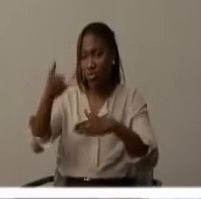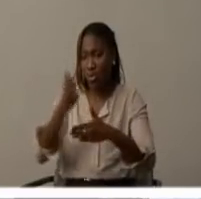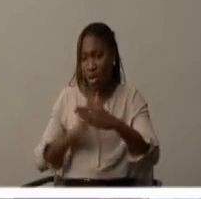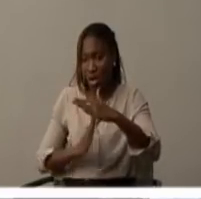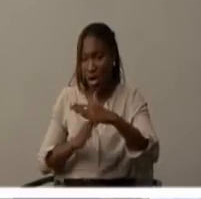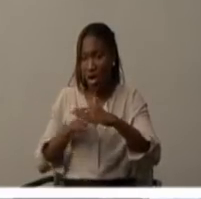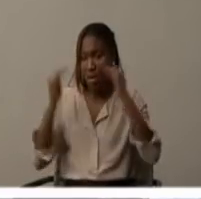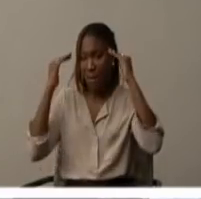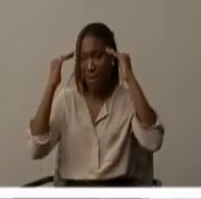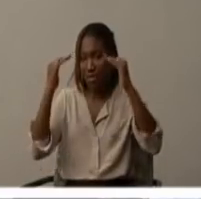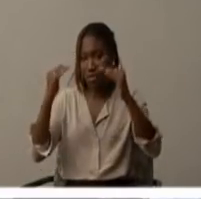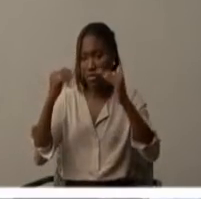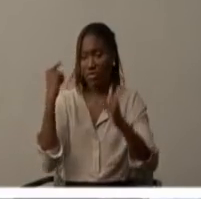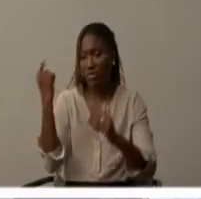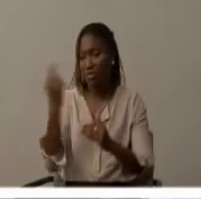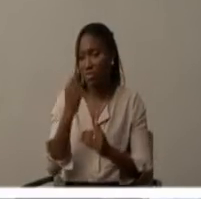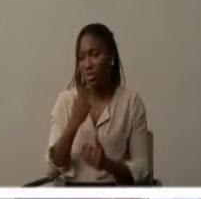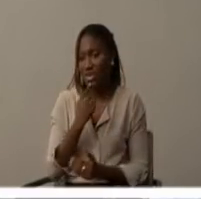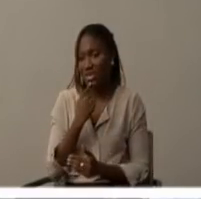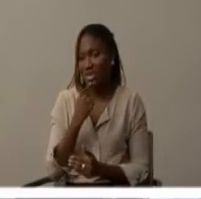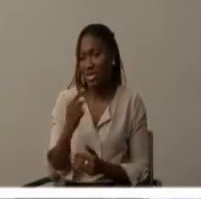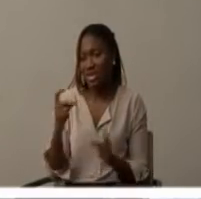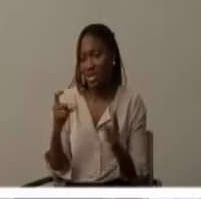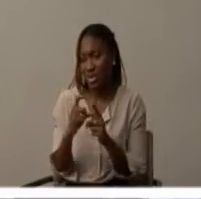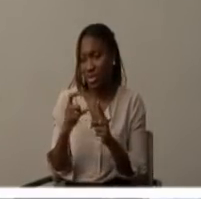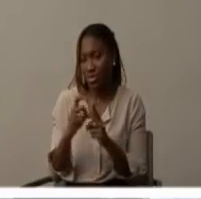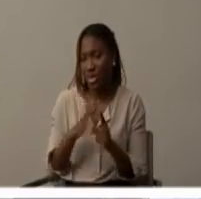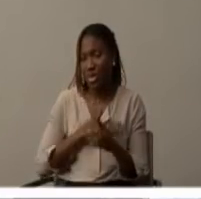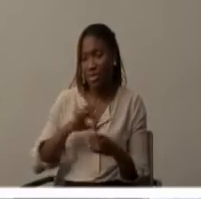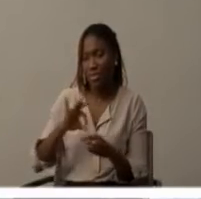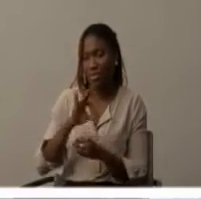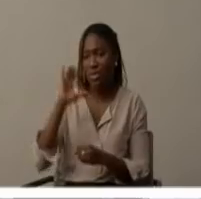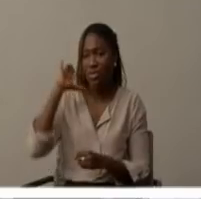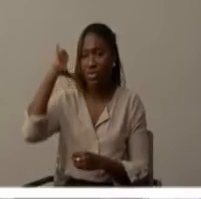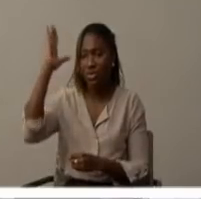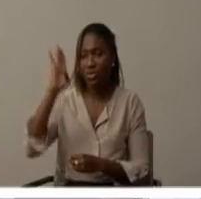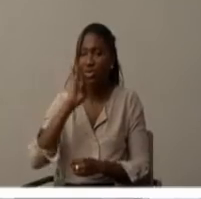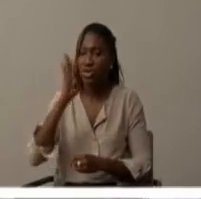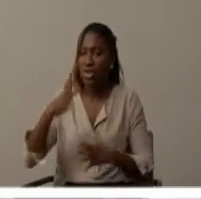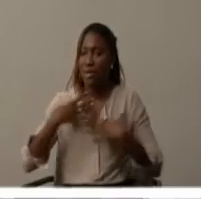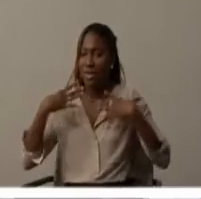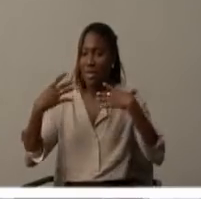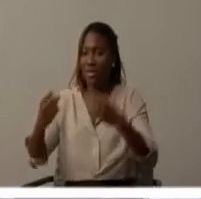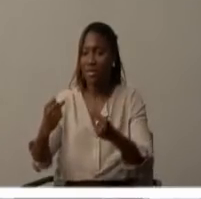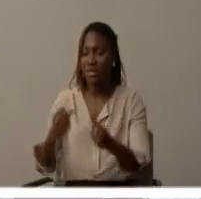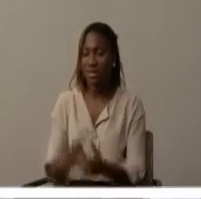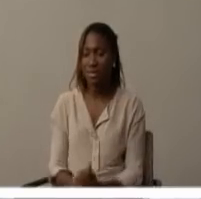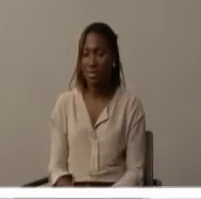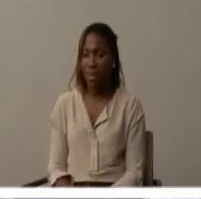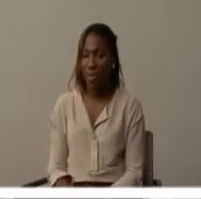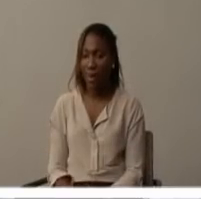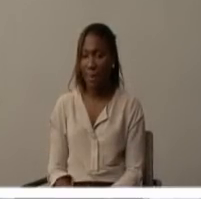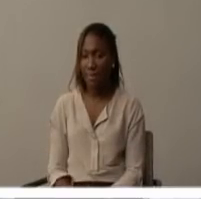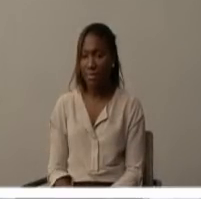you should enter under my roof, but only say the word, and my soul shall be healed.